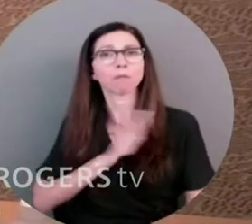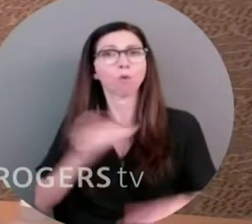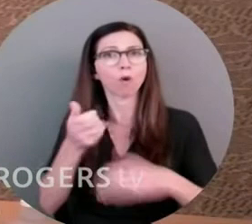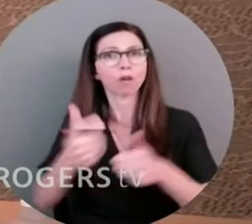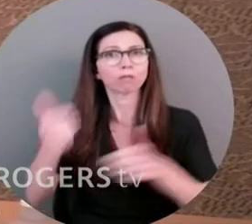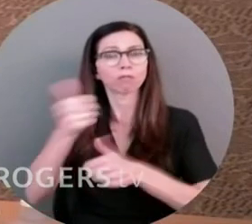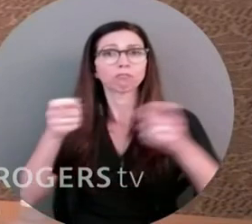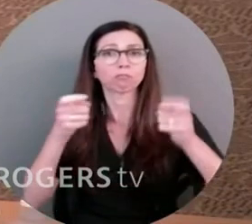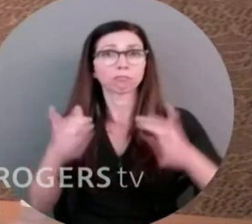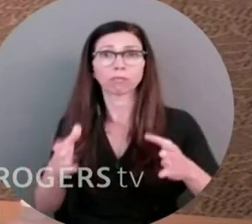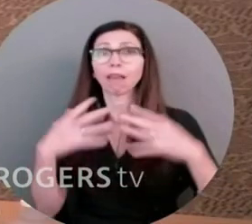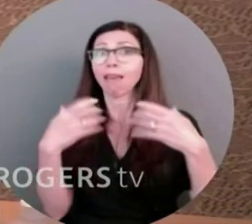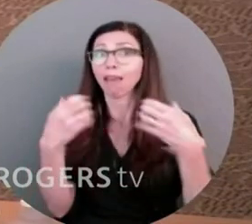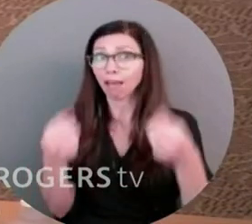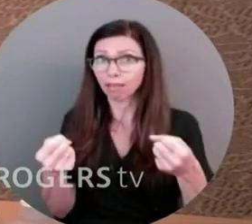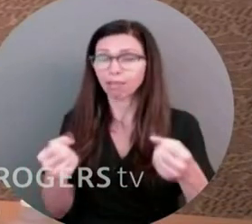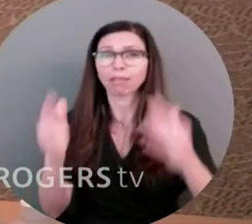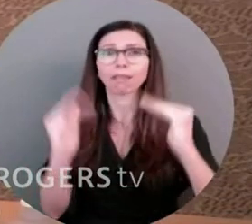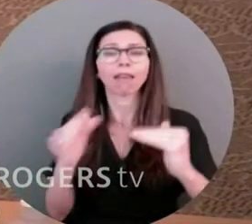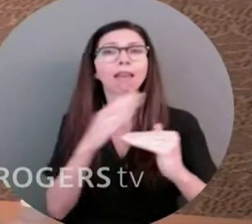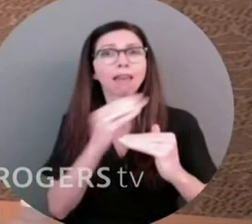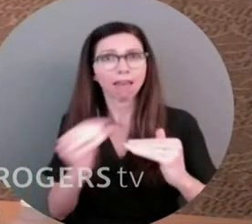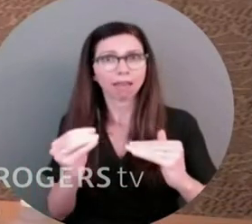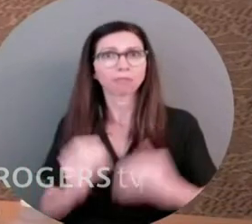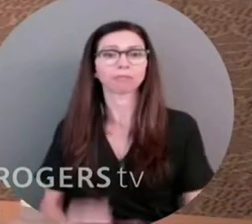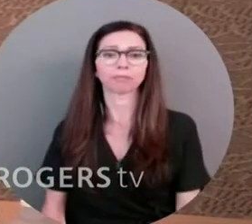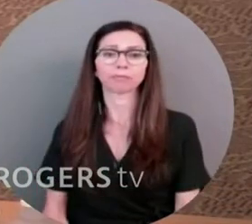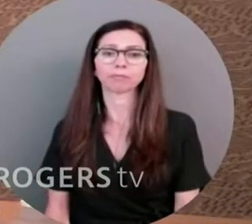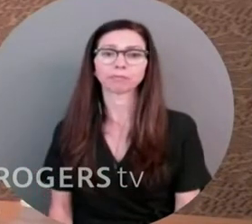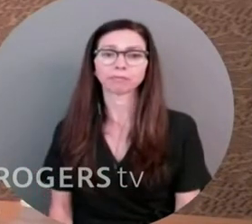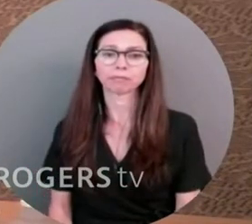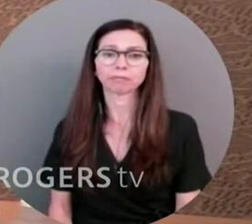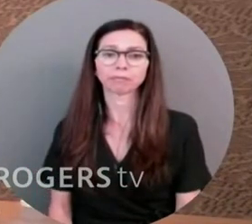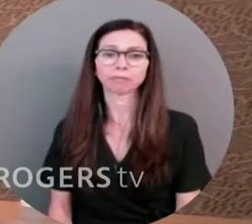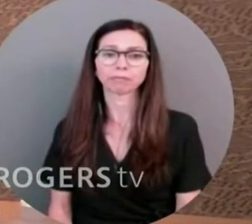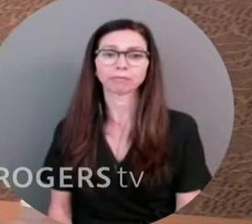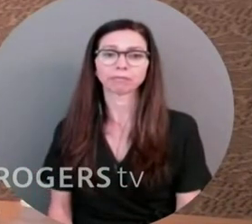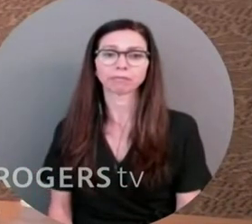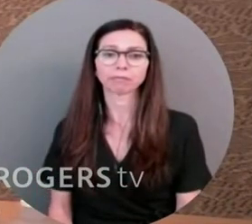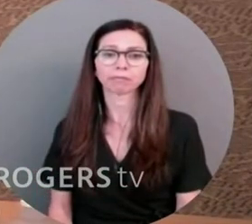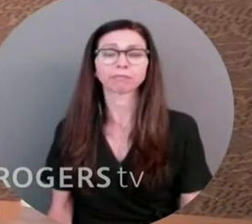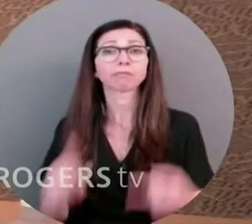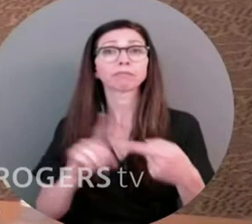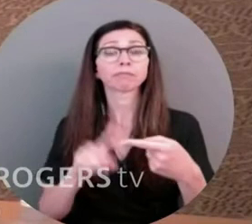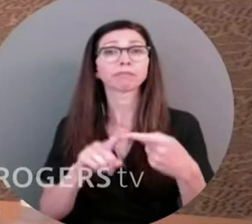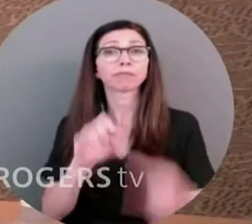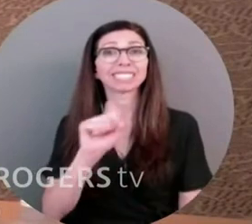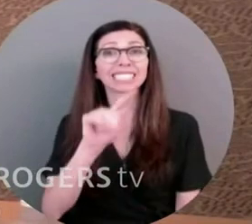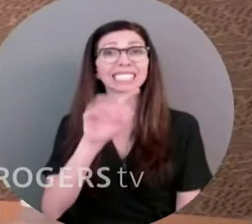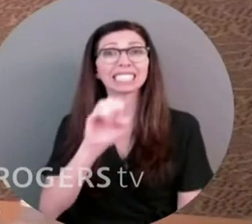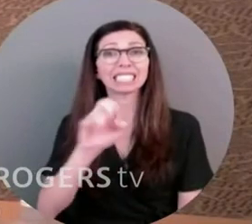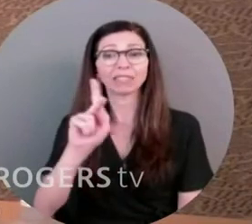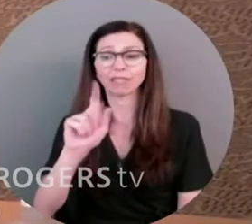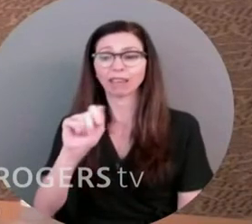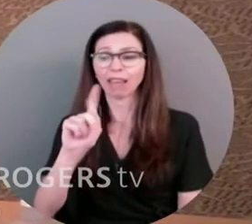municipal et président du Conseil de santé d'Ottawa, Steve Kanellakos, City Manager, directeur